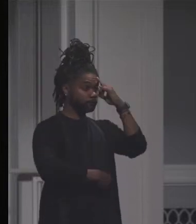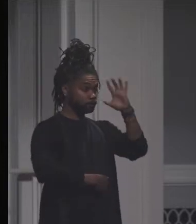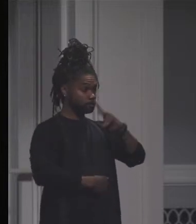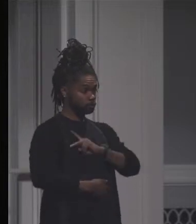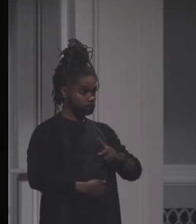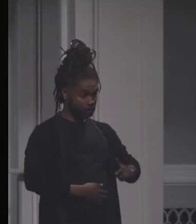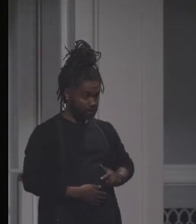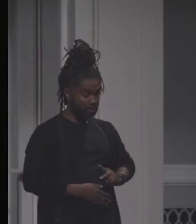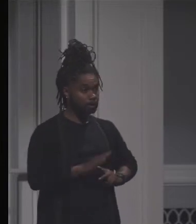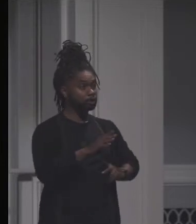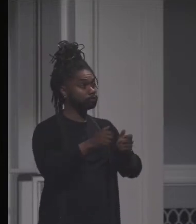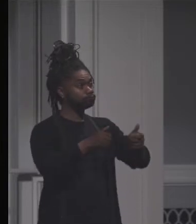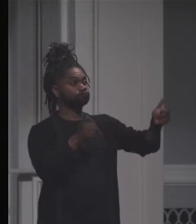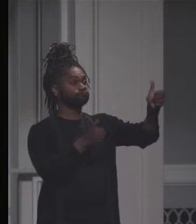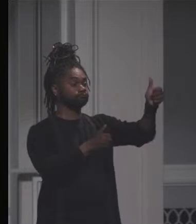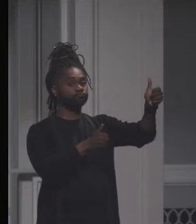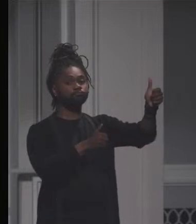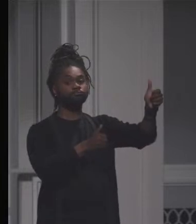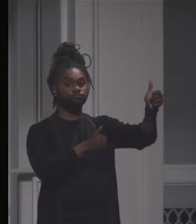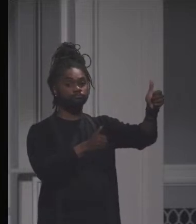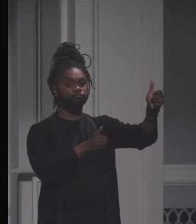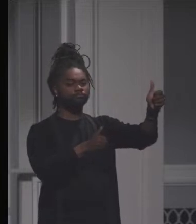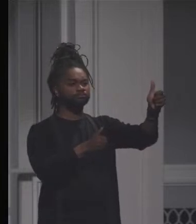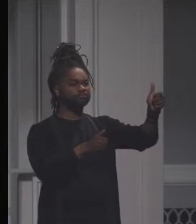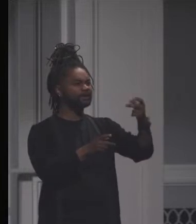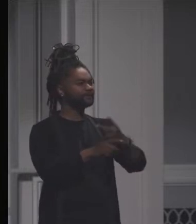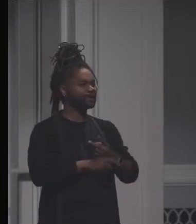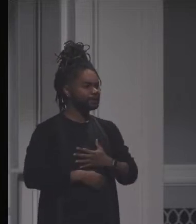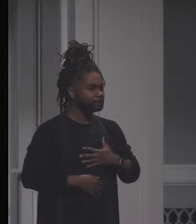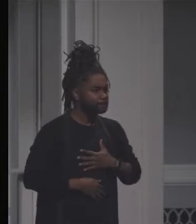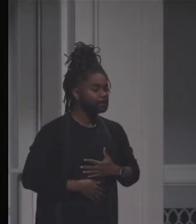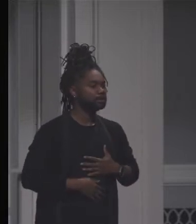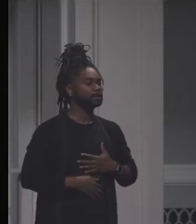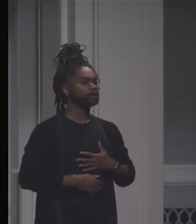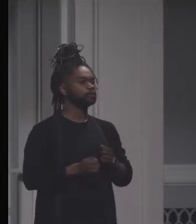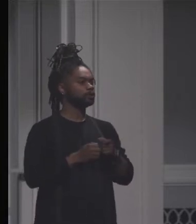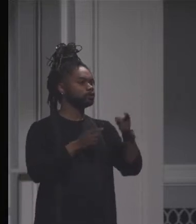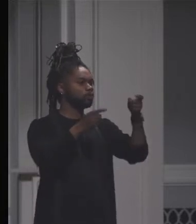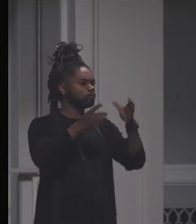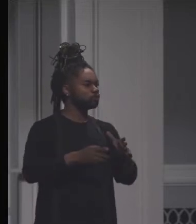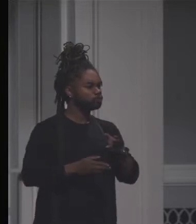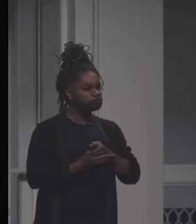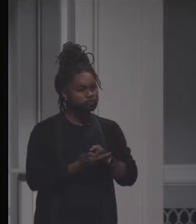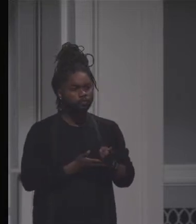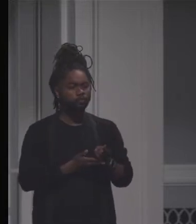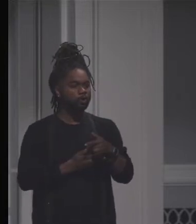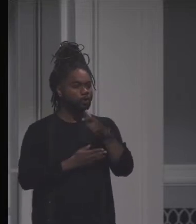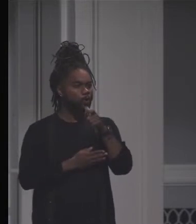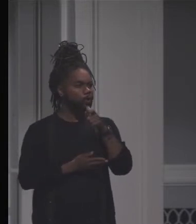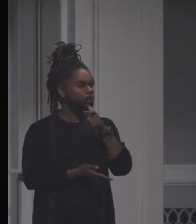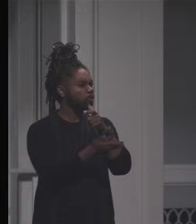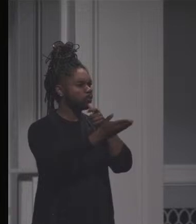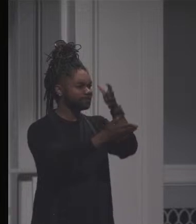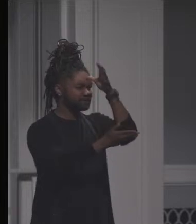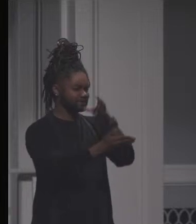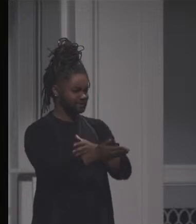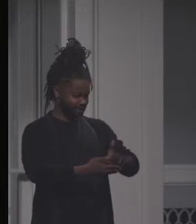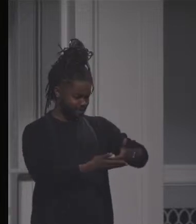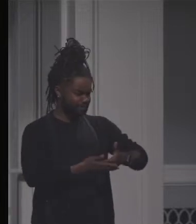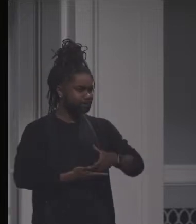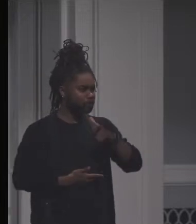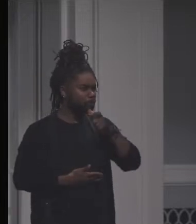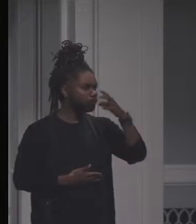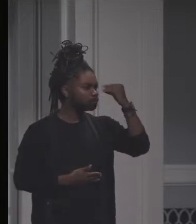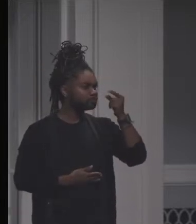and your sovereignty," said she, "find out for me through your ruler's truth who the carnal father of the boy